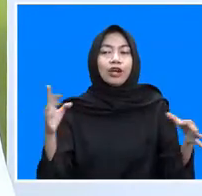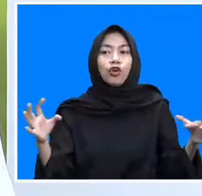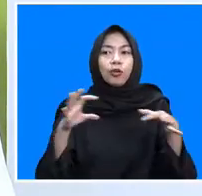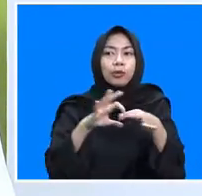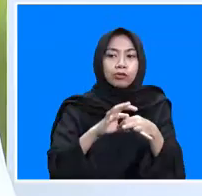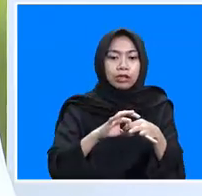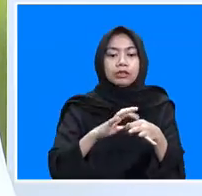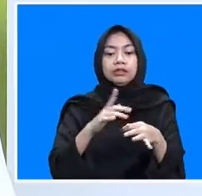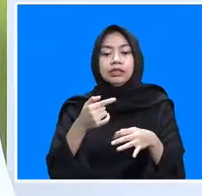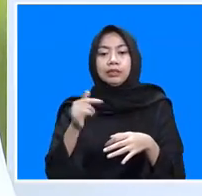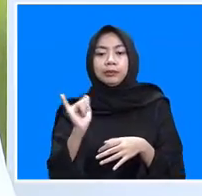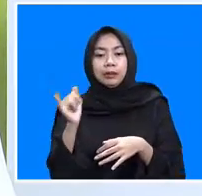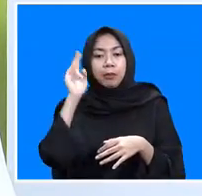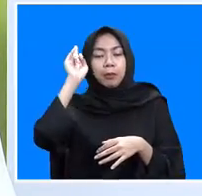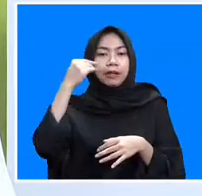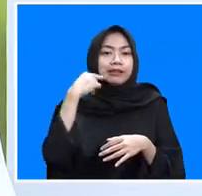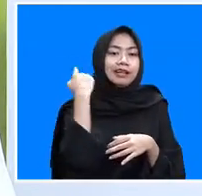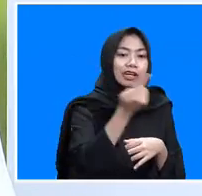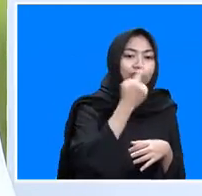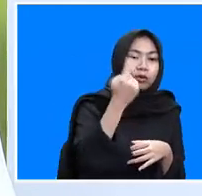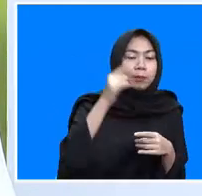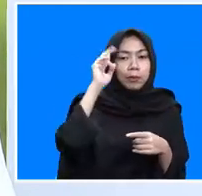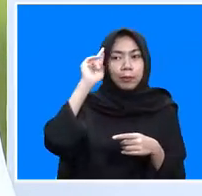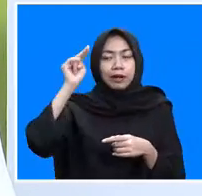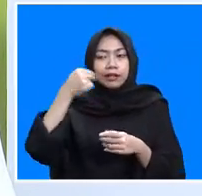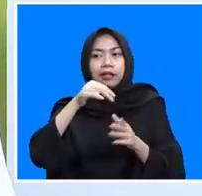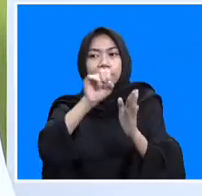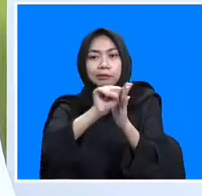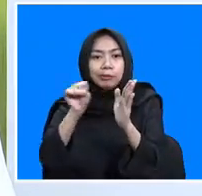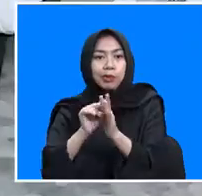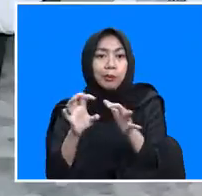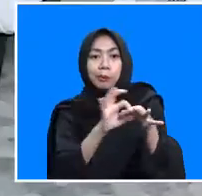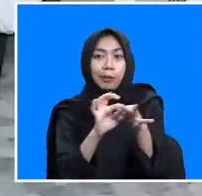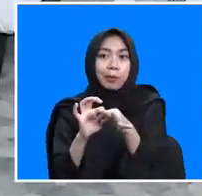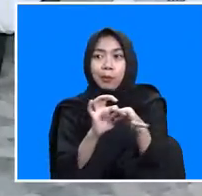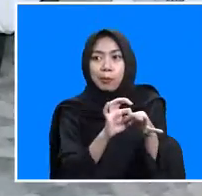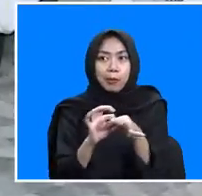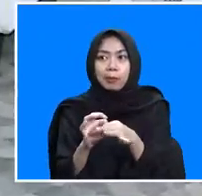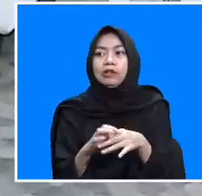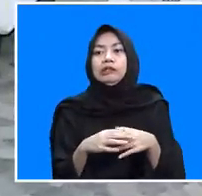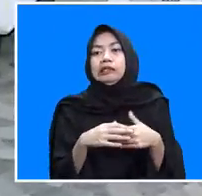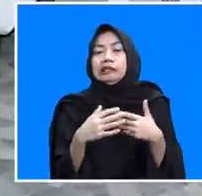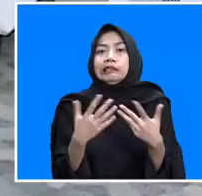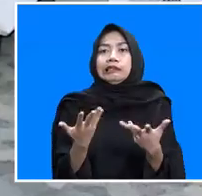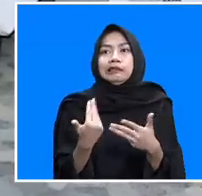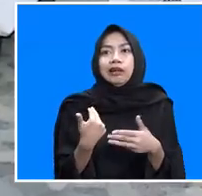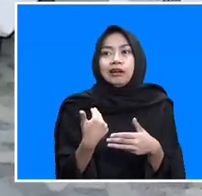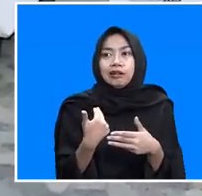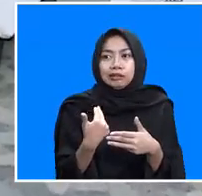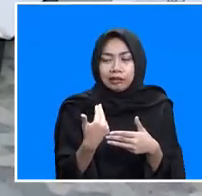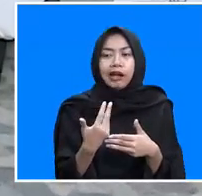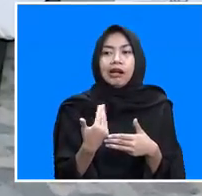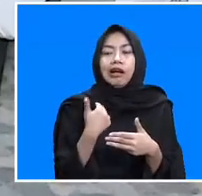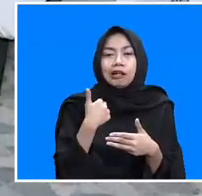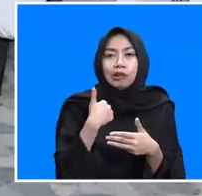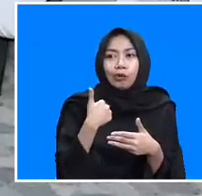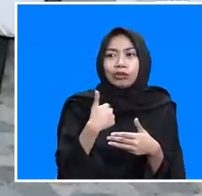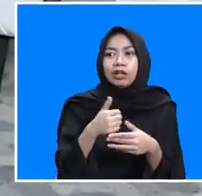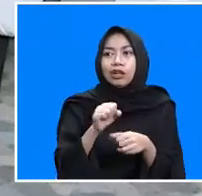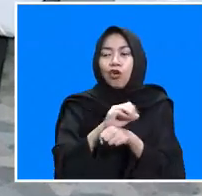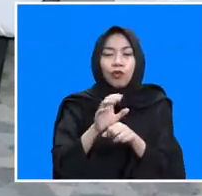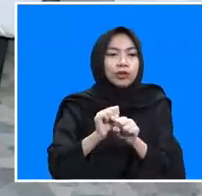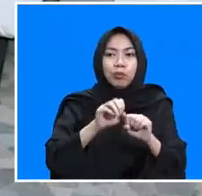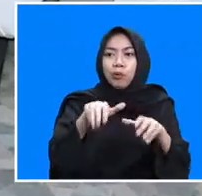lockstep with the national government. We know it'll never have a perfect marriage just because, you know, the political system itself, but I think there